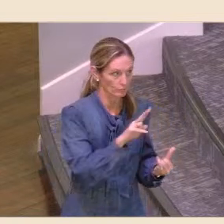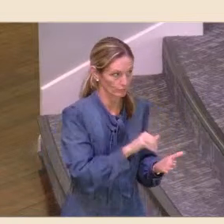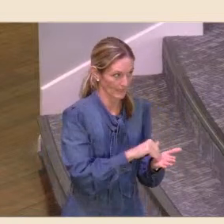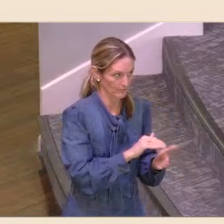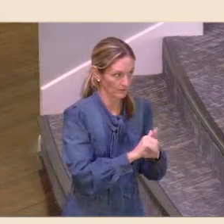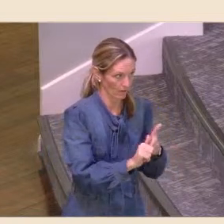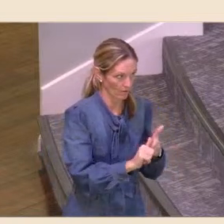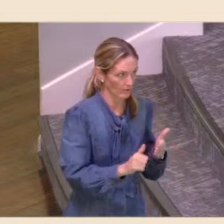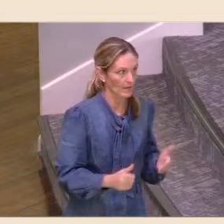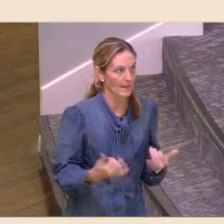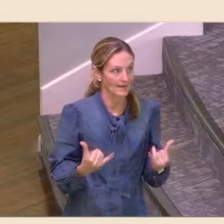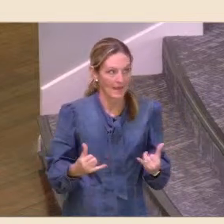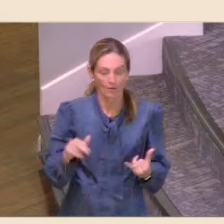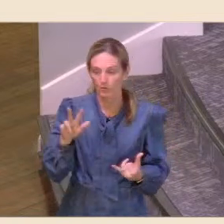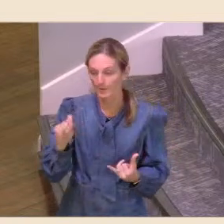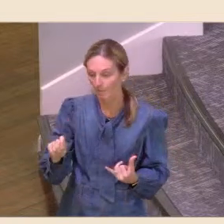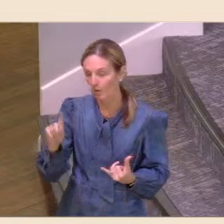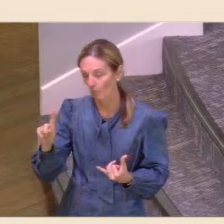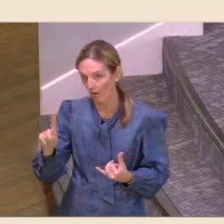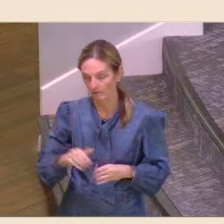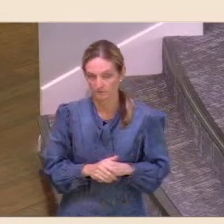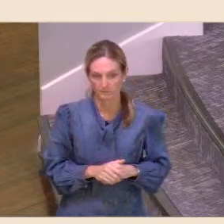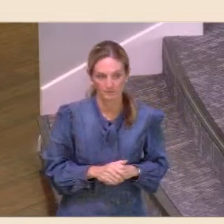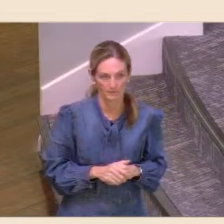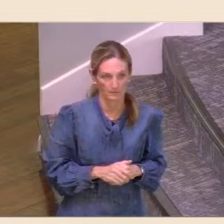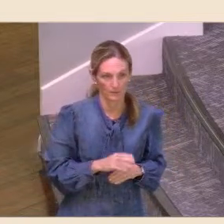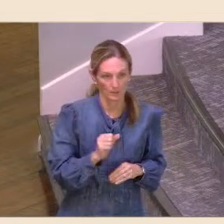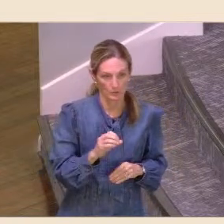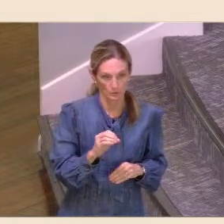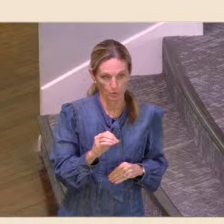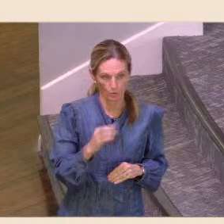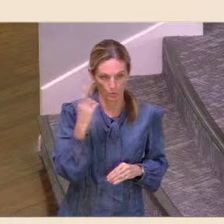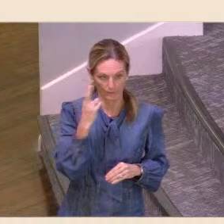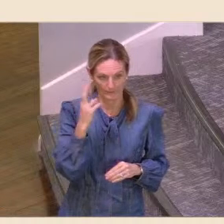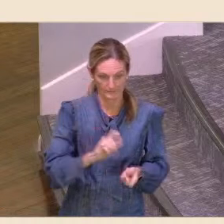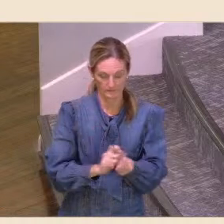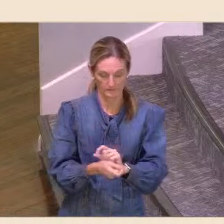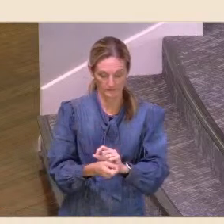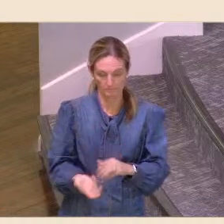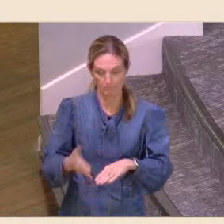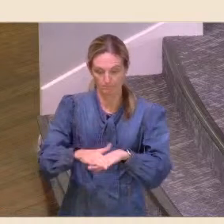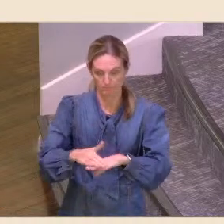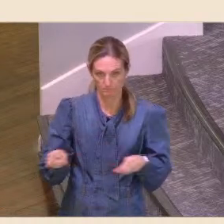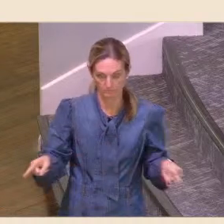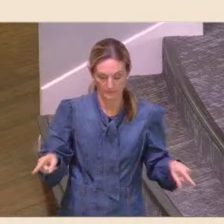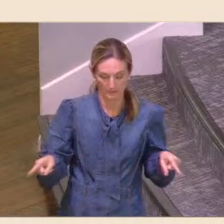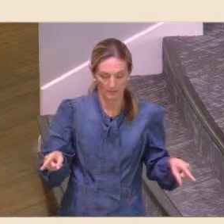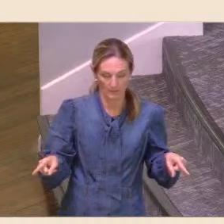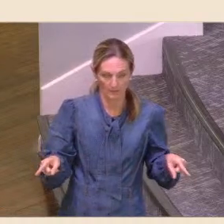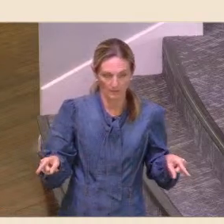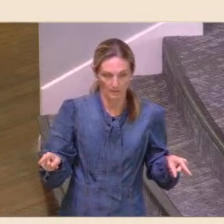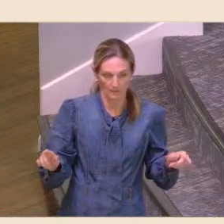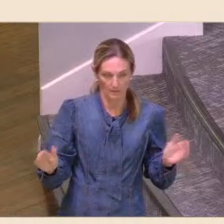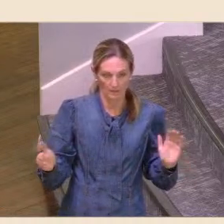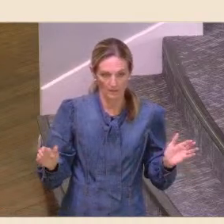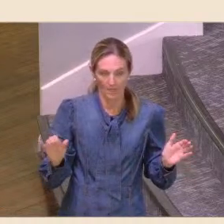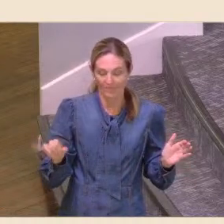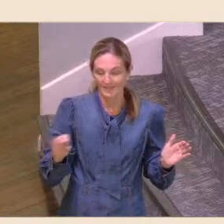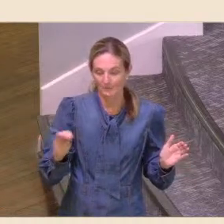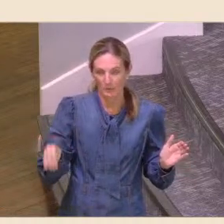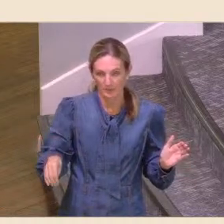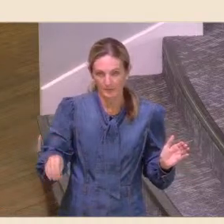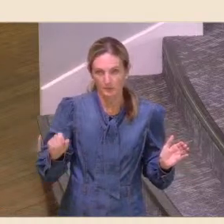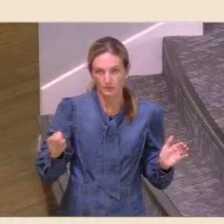23, we have $3.1 million budgeted. And the reason for the increase, it's just a percentage